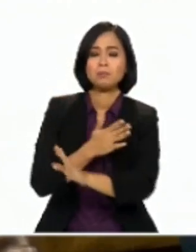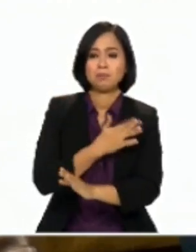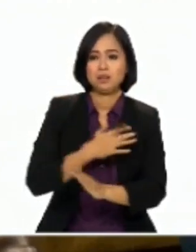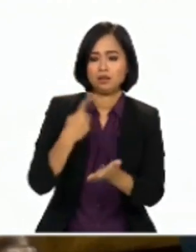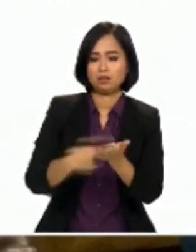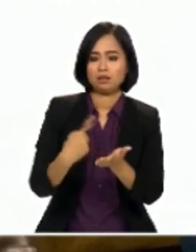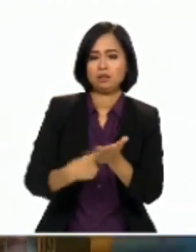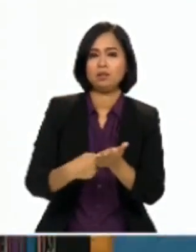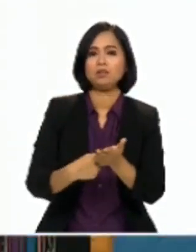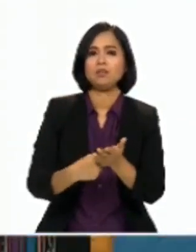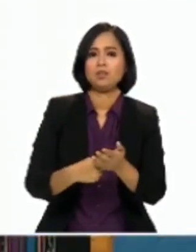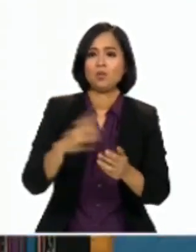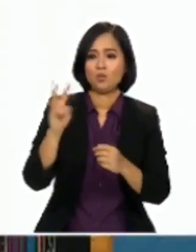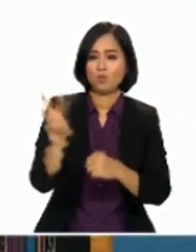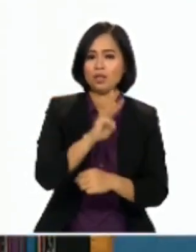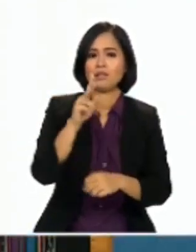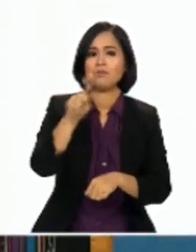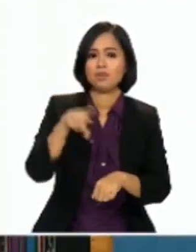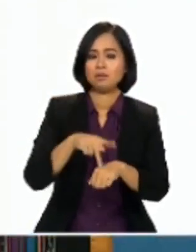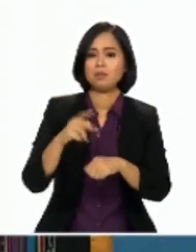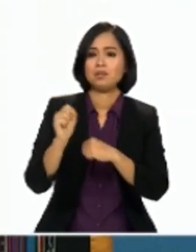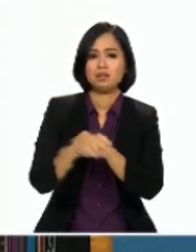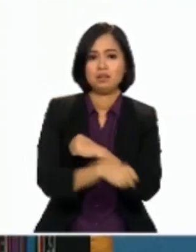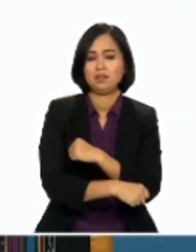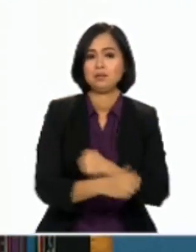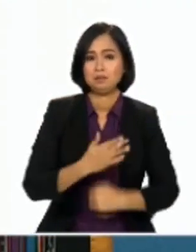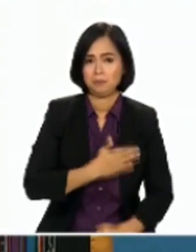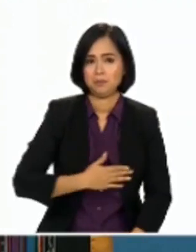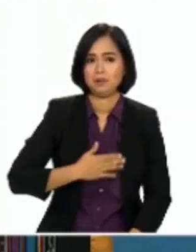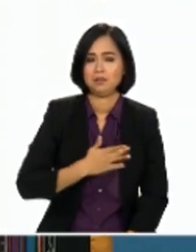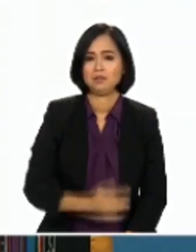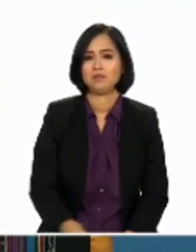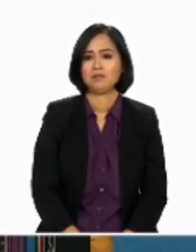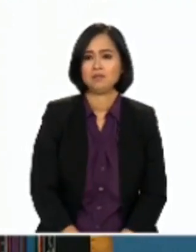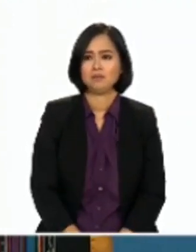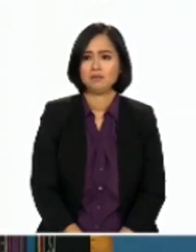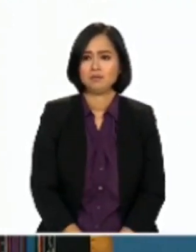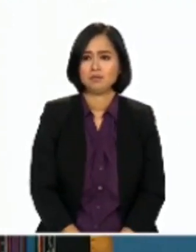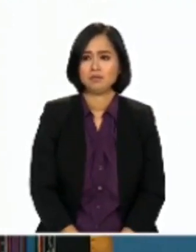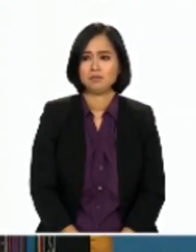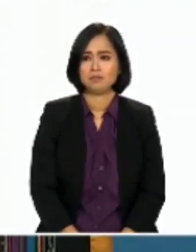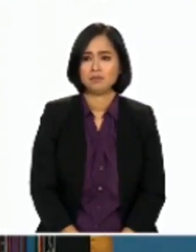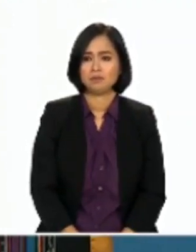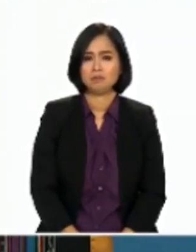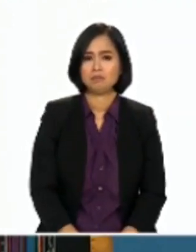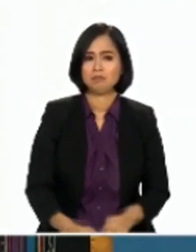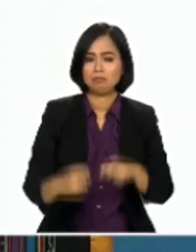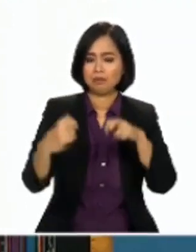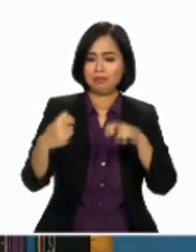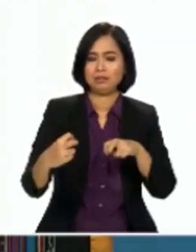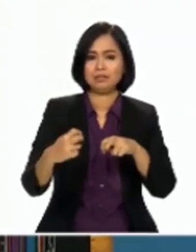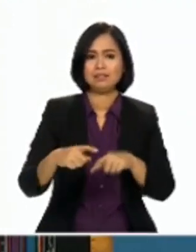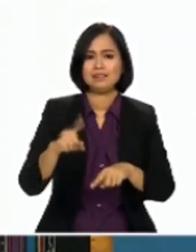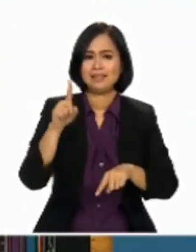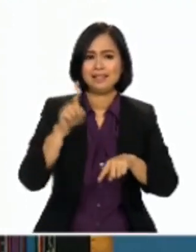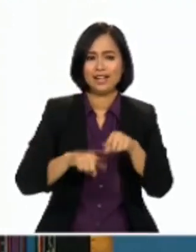Sea. We cannot, you know, have our cake and eat it too in